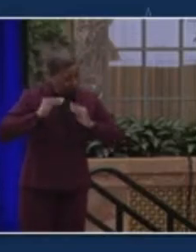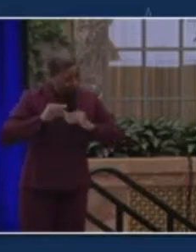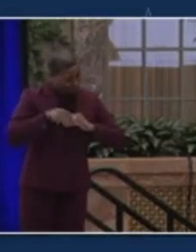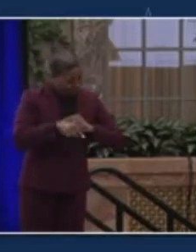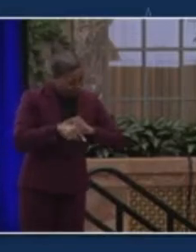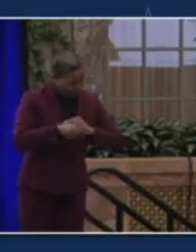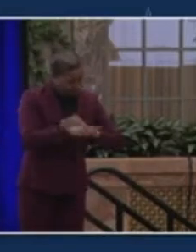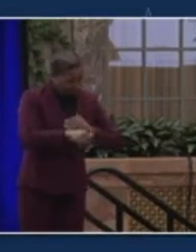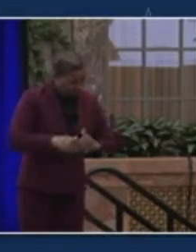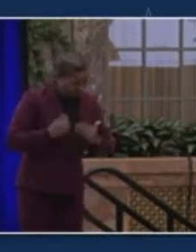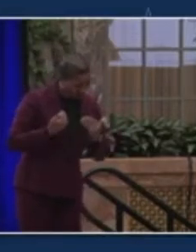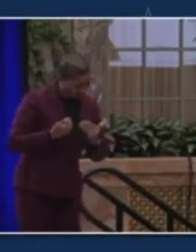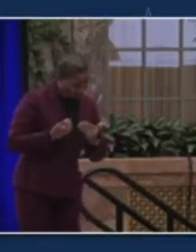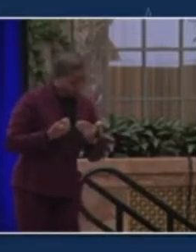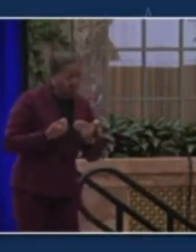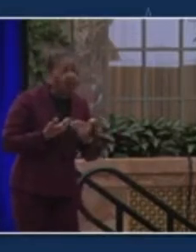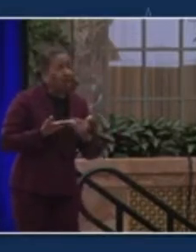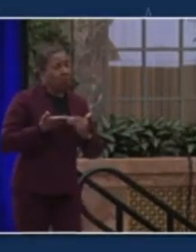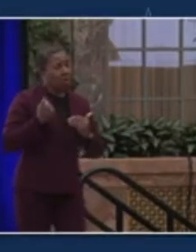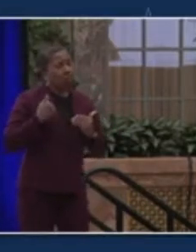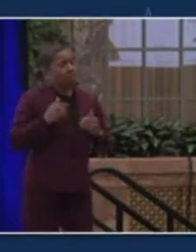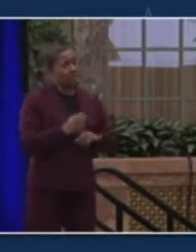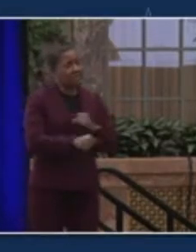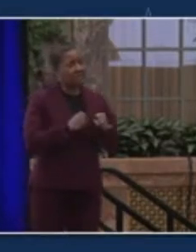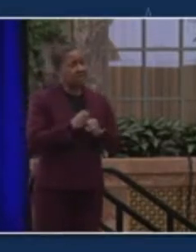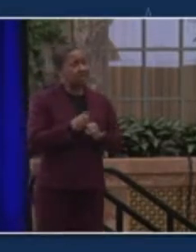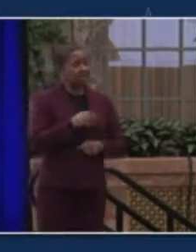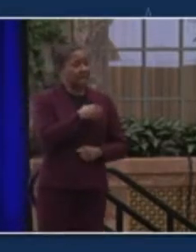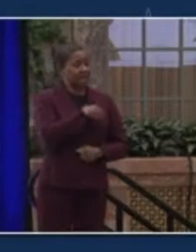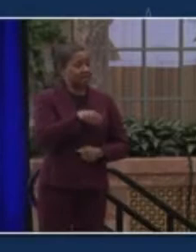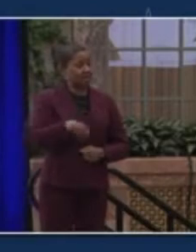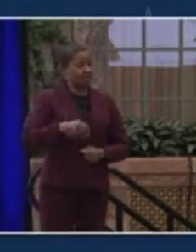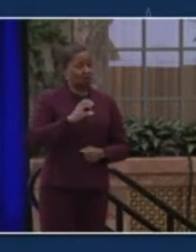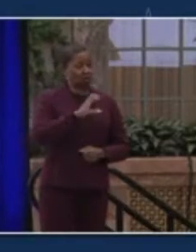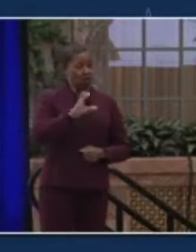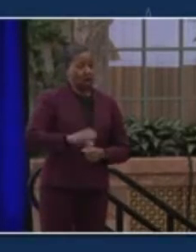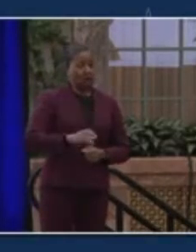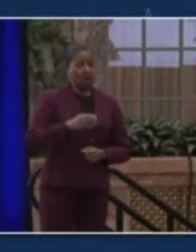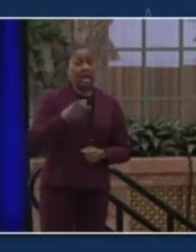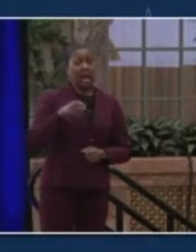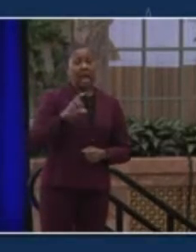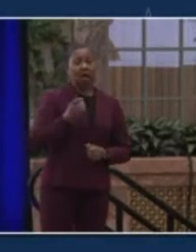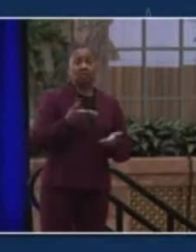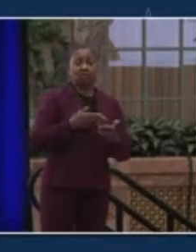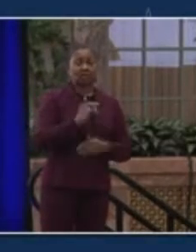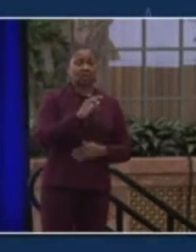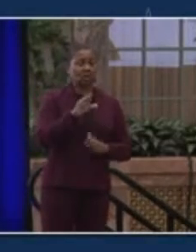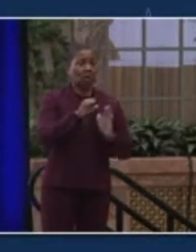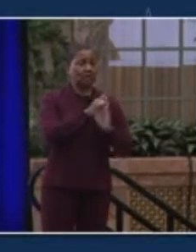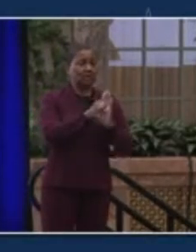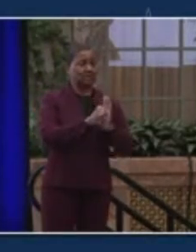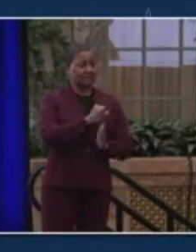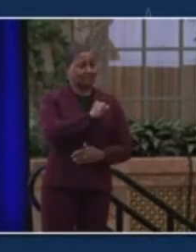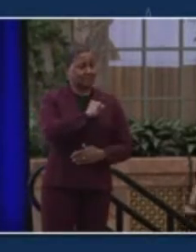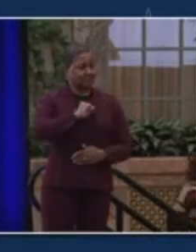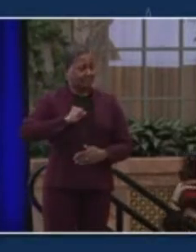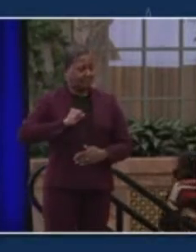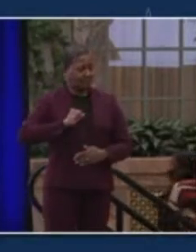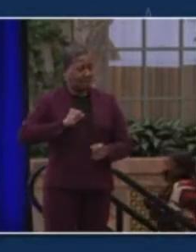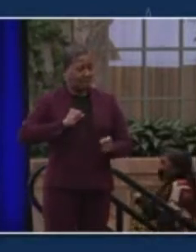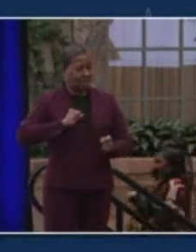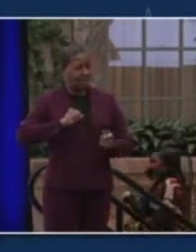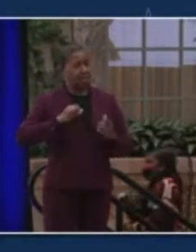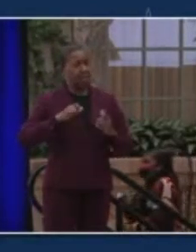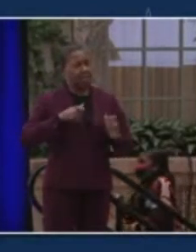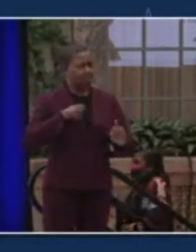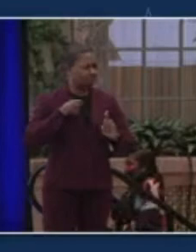age. Prior to his years as mayor of Chicago, Harold served in the Illinois State Senate, where he made a